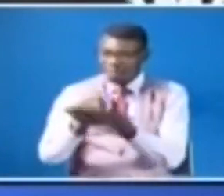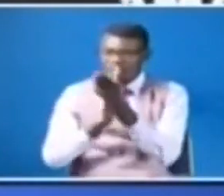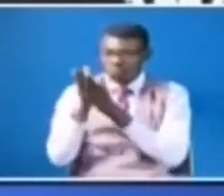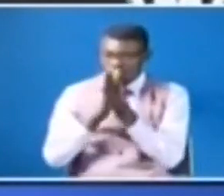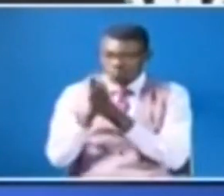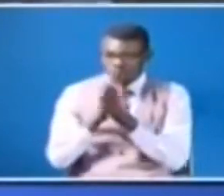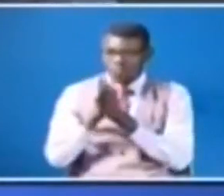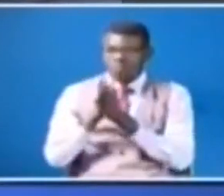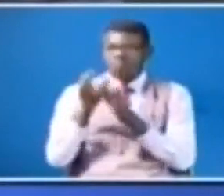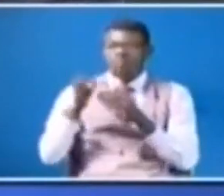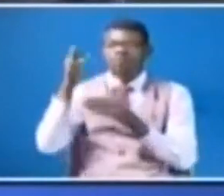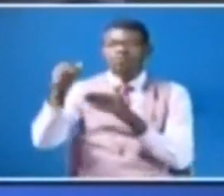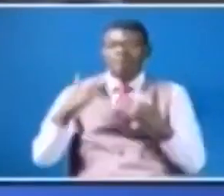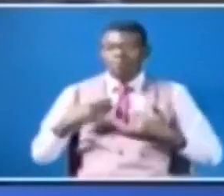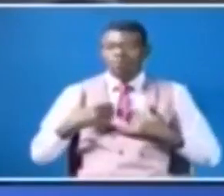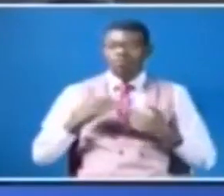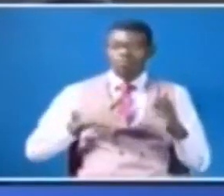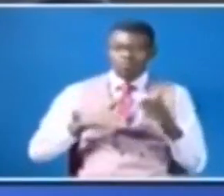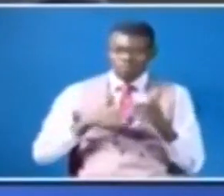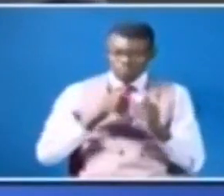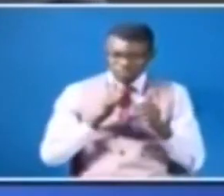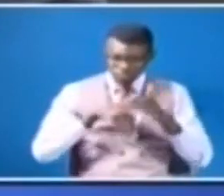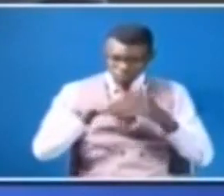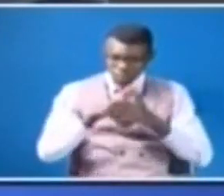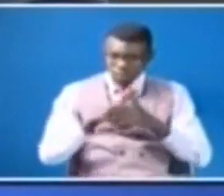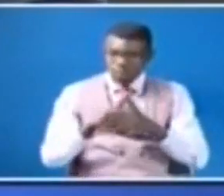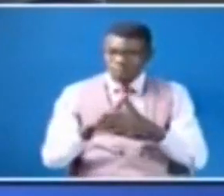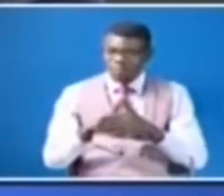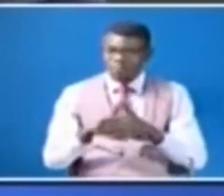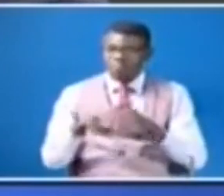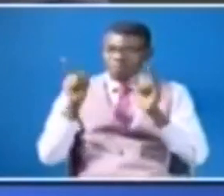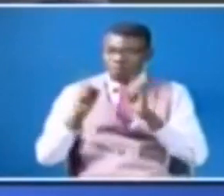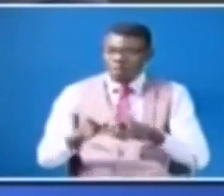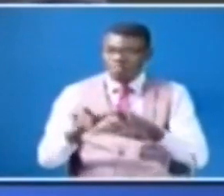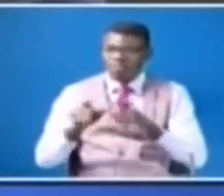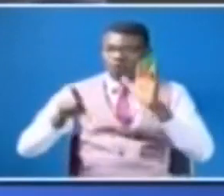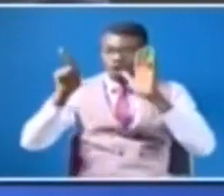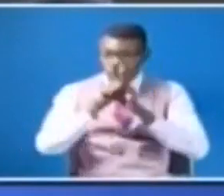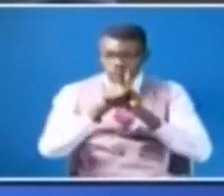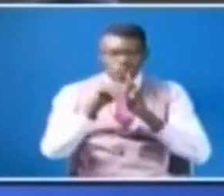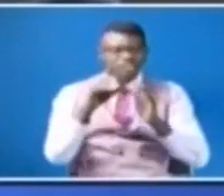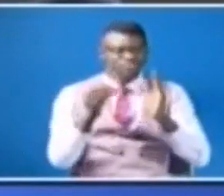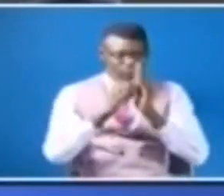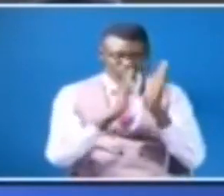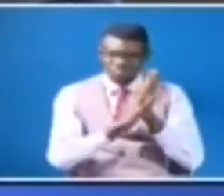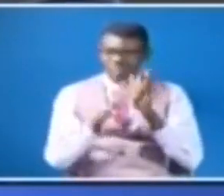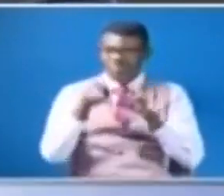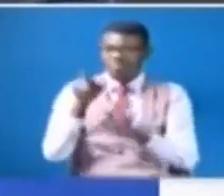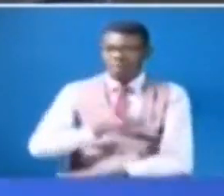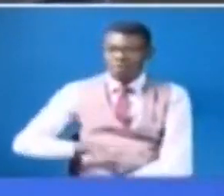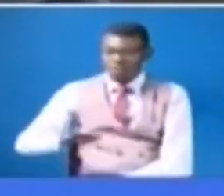soccer players. Unless we create the law and the environment that